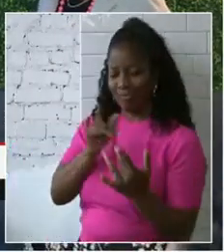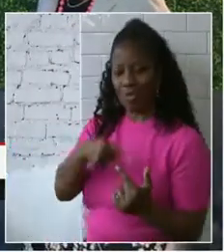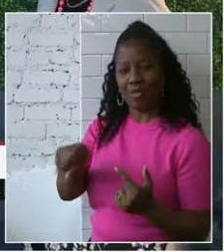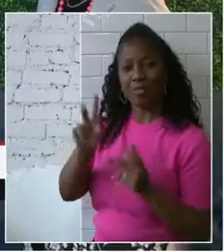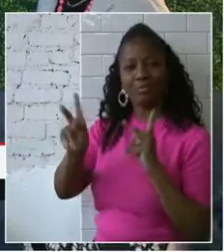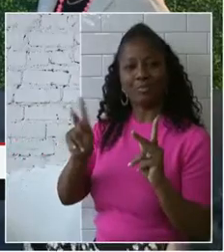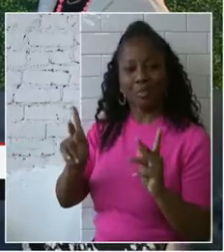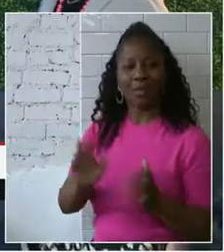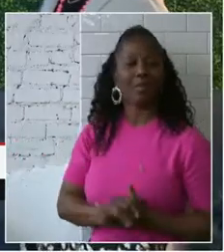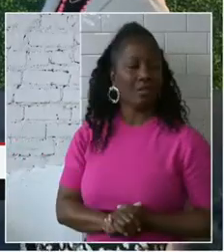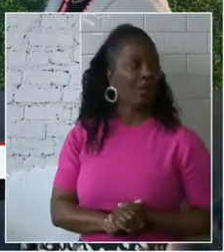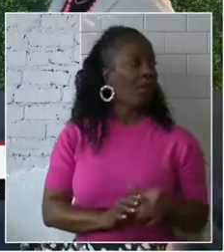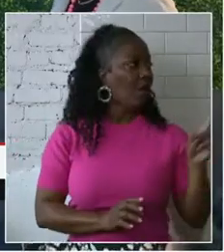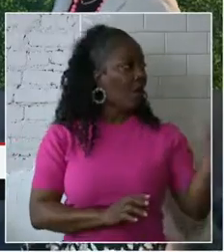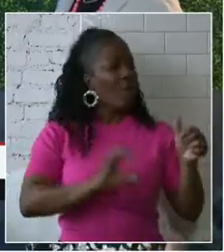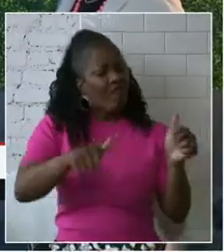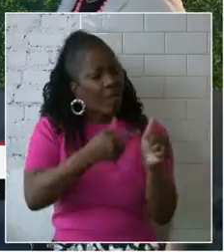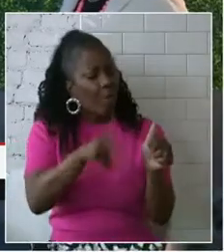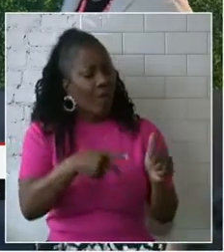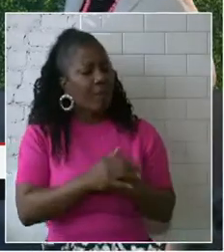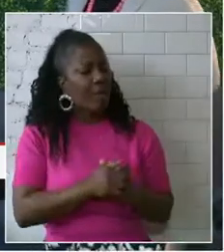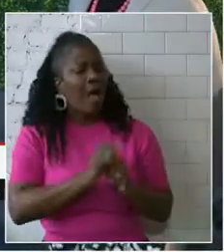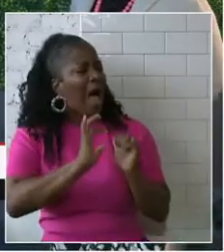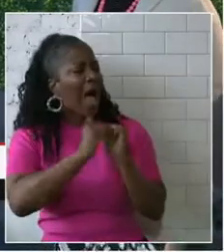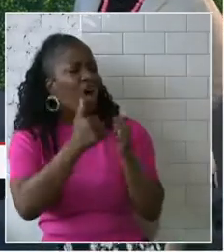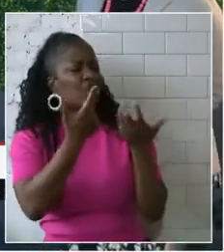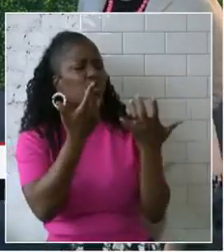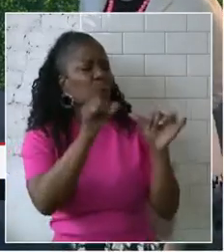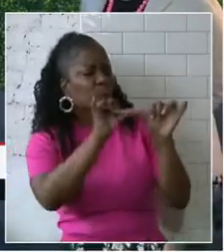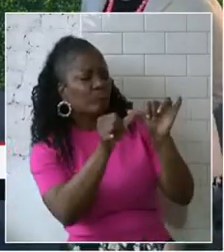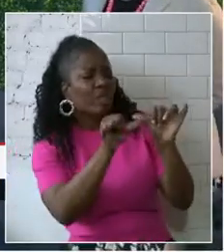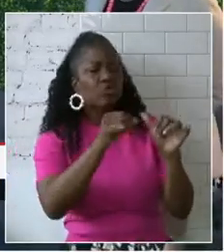follow up to that? How do you gauge success? Kind of